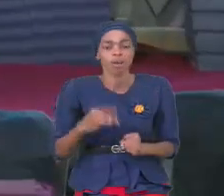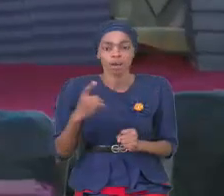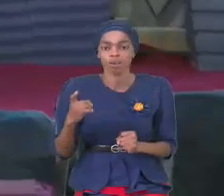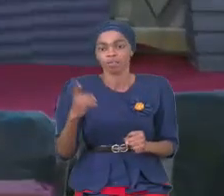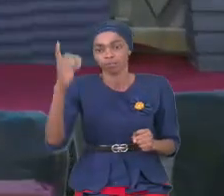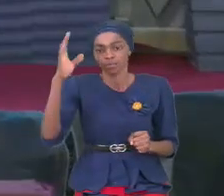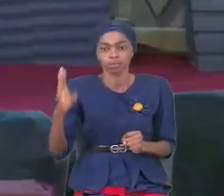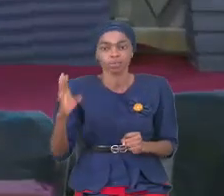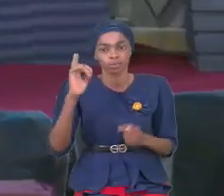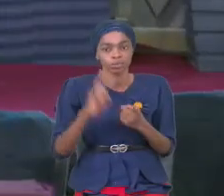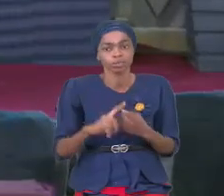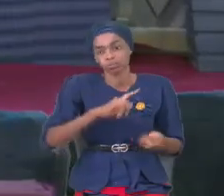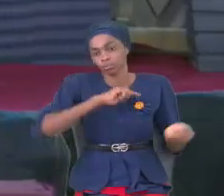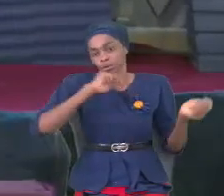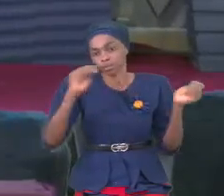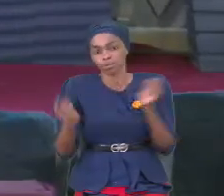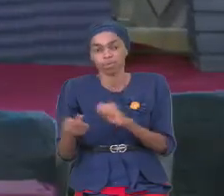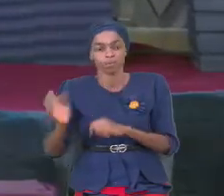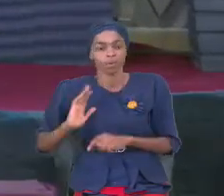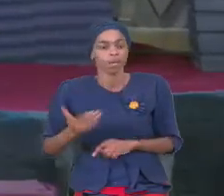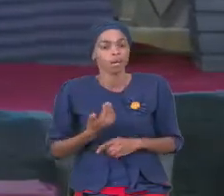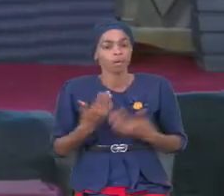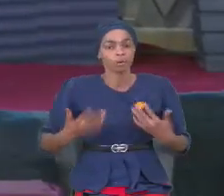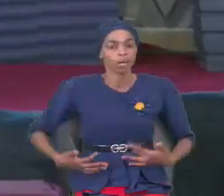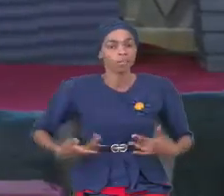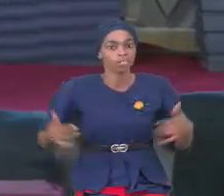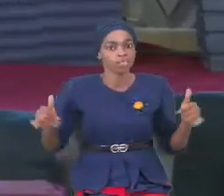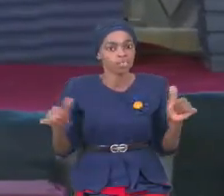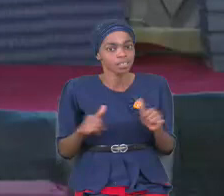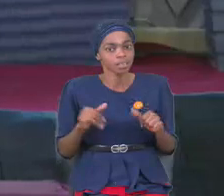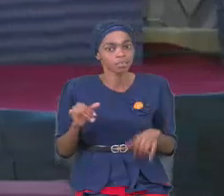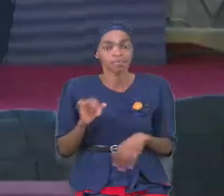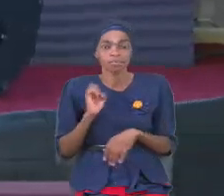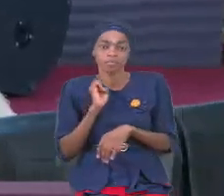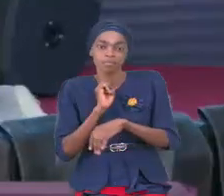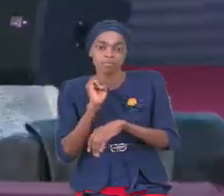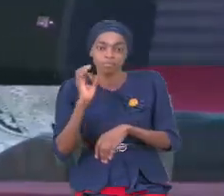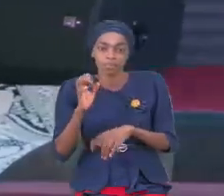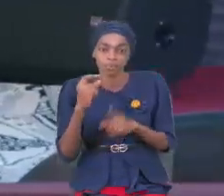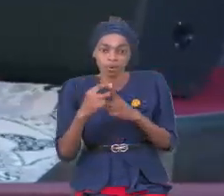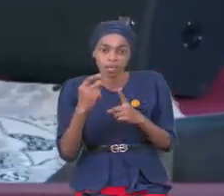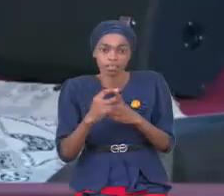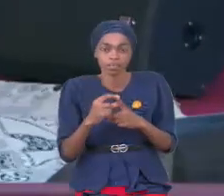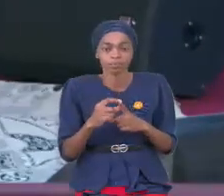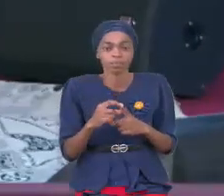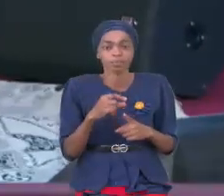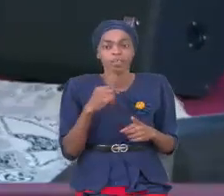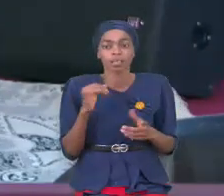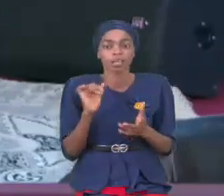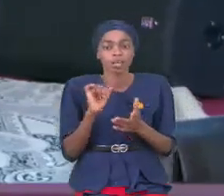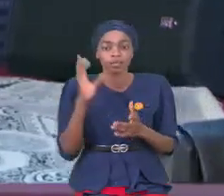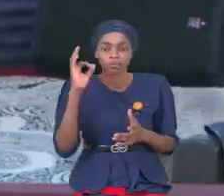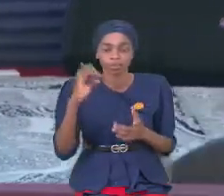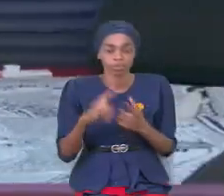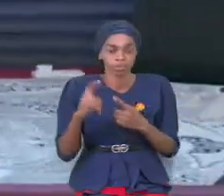The same message, and preach unto each the preaching that I bid thee. Recommissioning